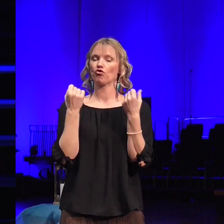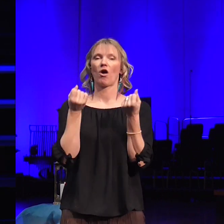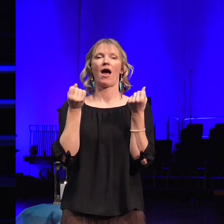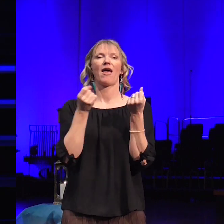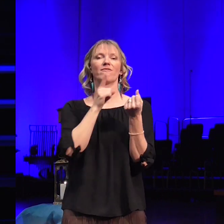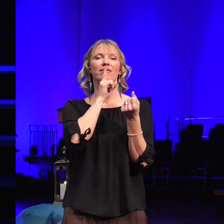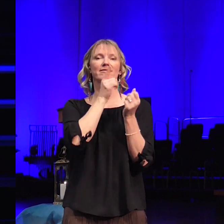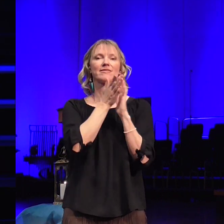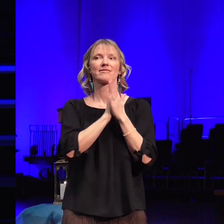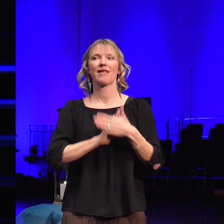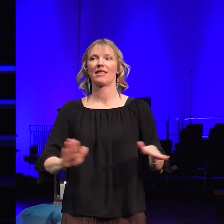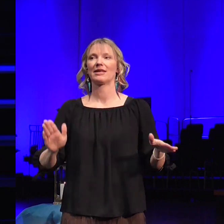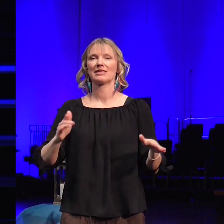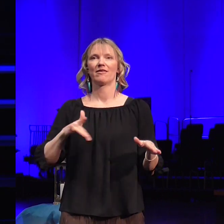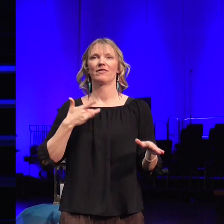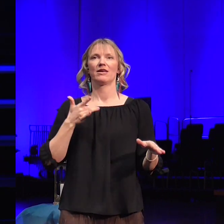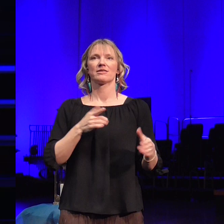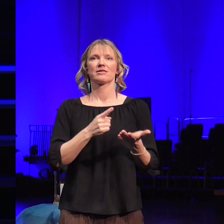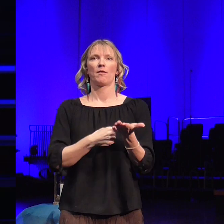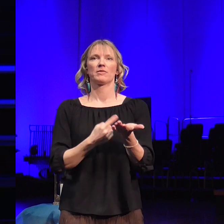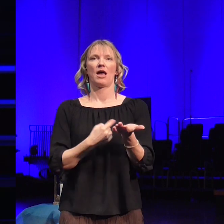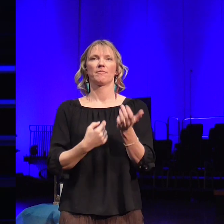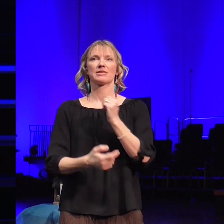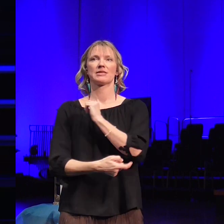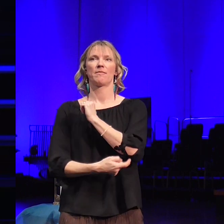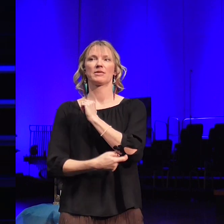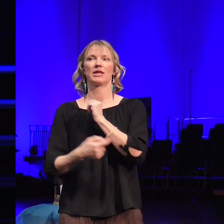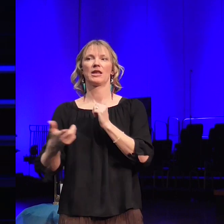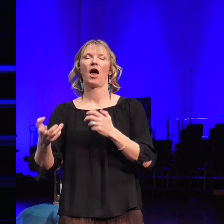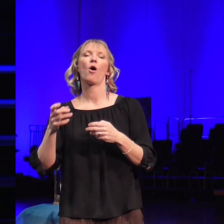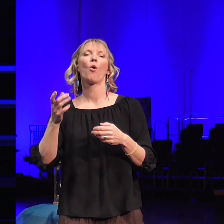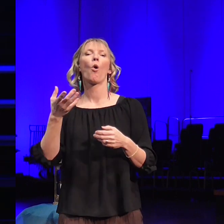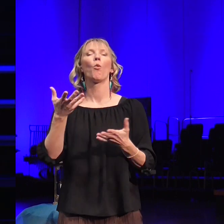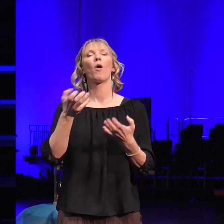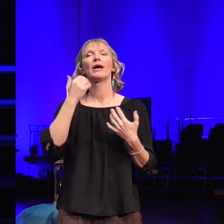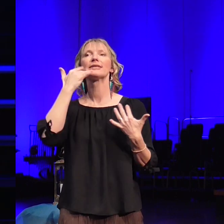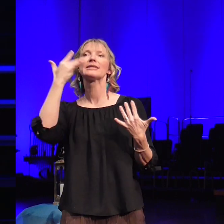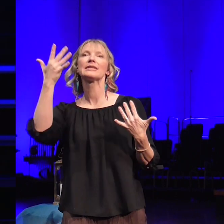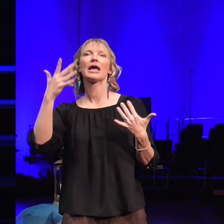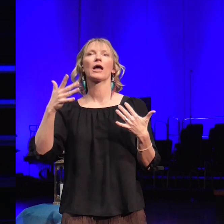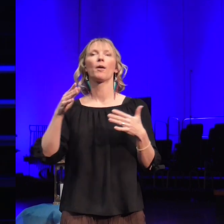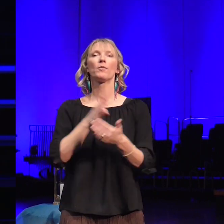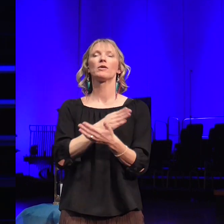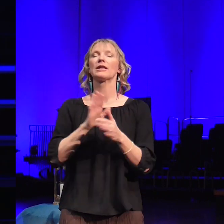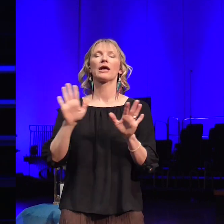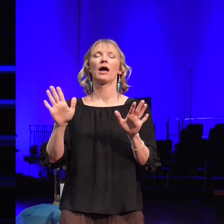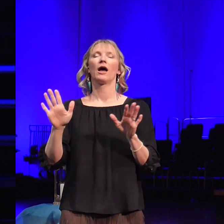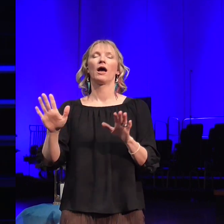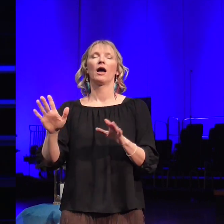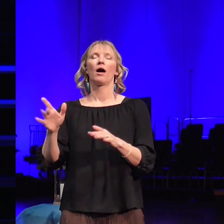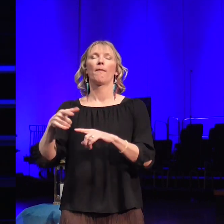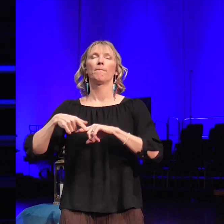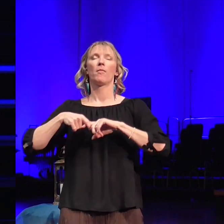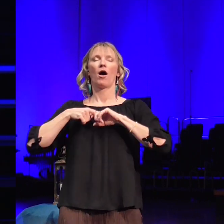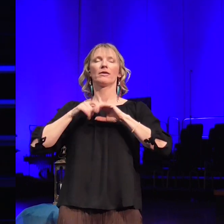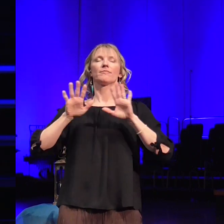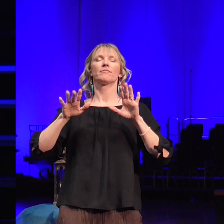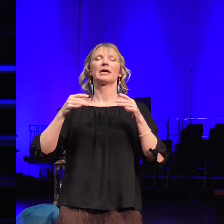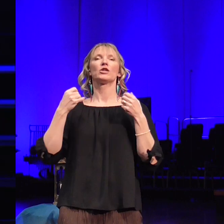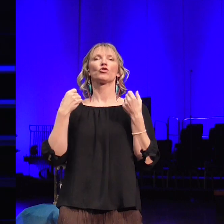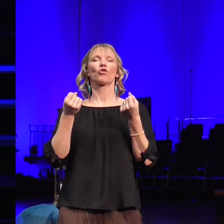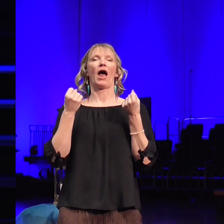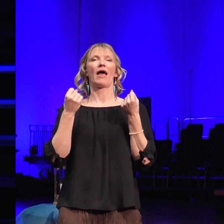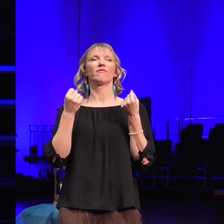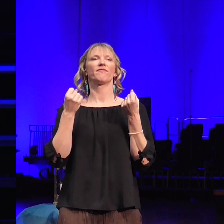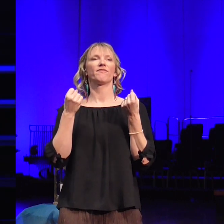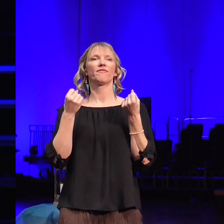can feel my little hand reaching because I sometimes want to sing or play loud music, and I'll just take it back and say, let's just drive in the